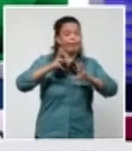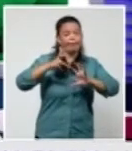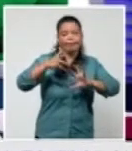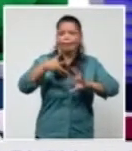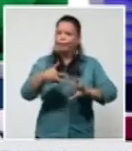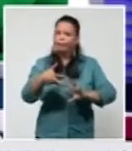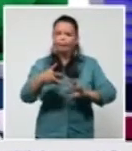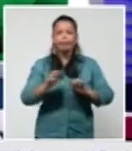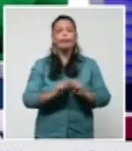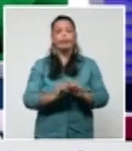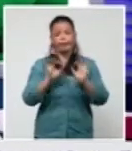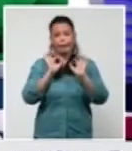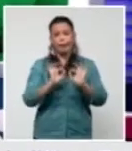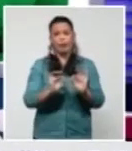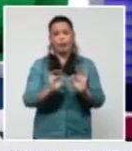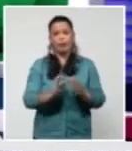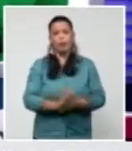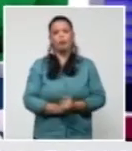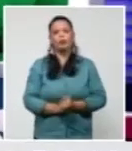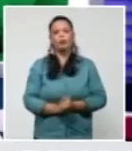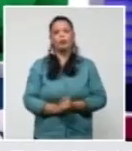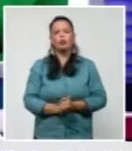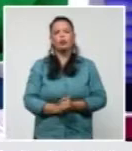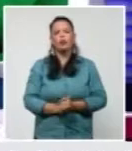condolences to his family and friends.